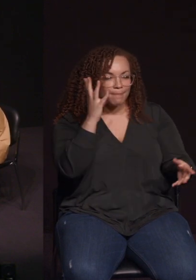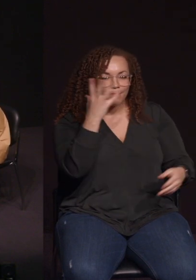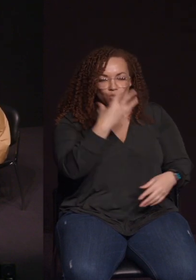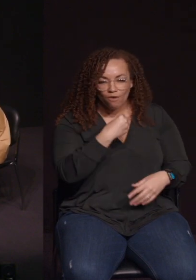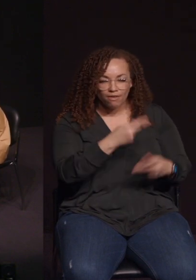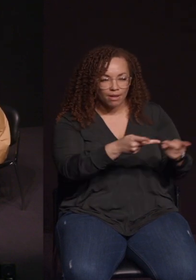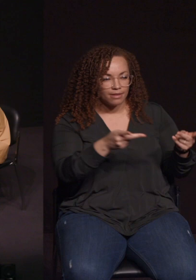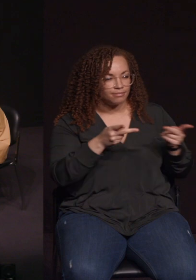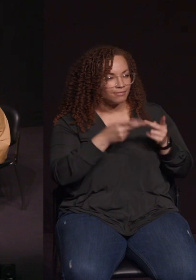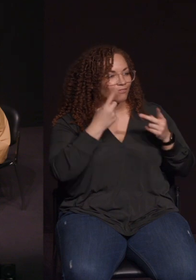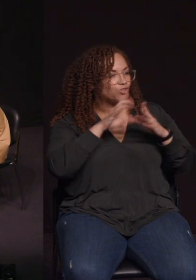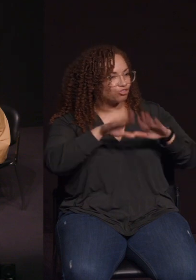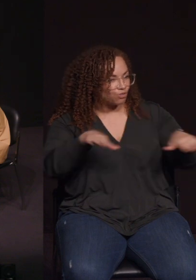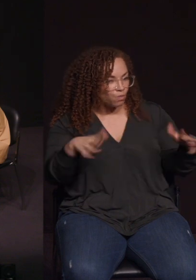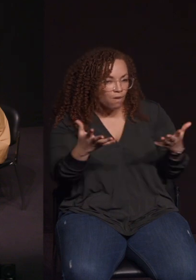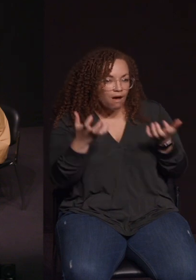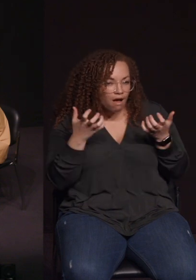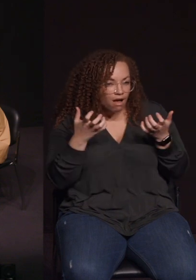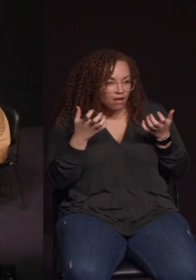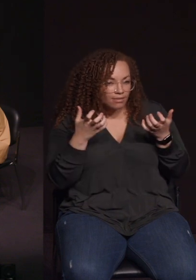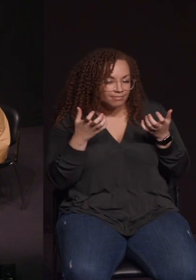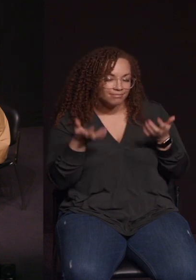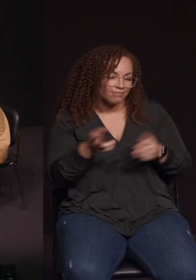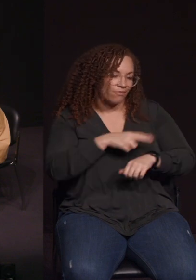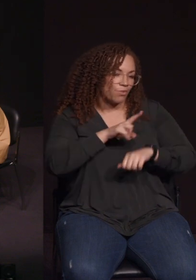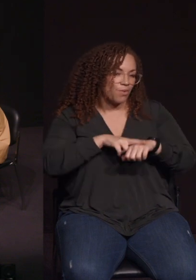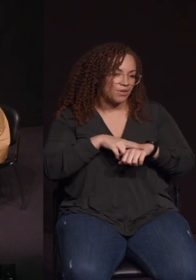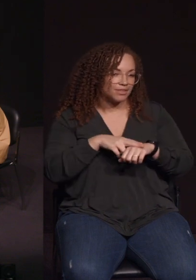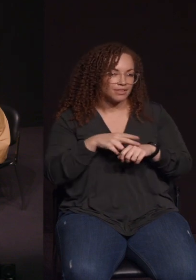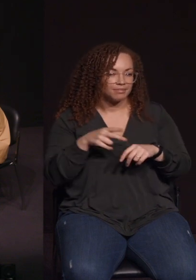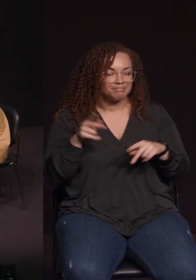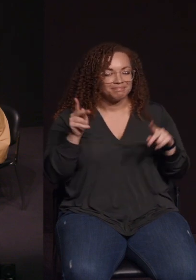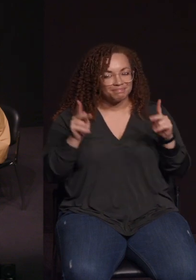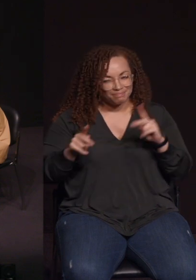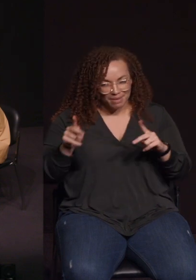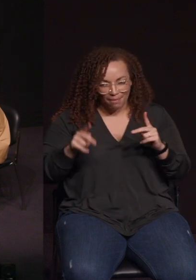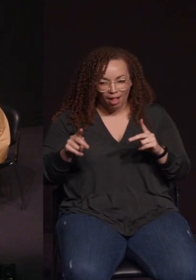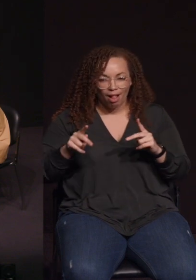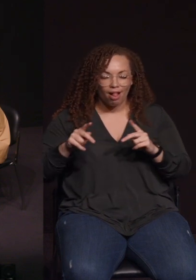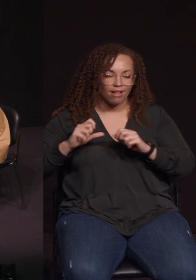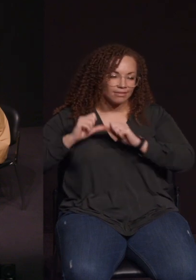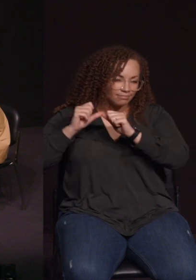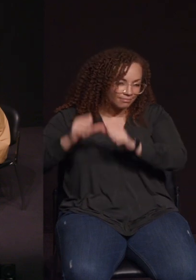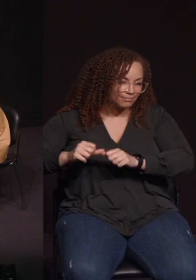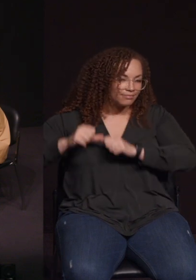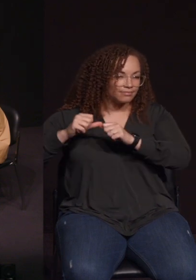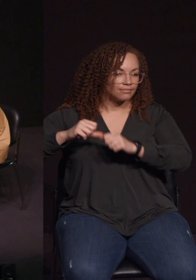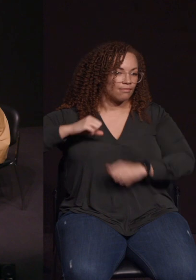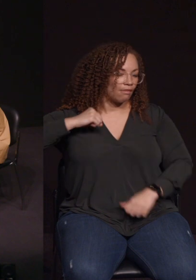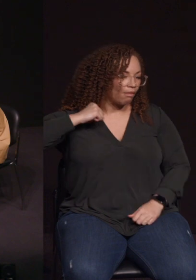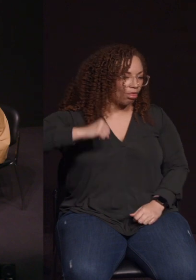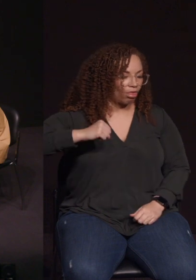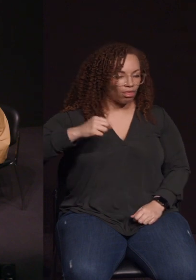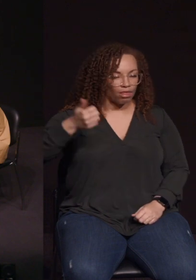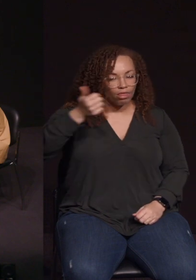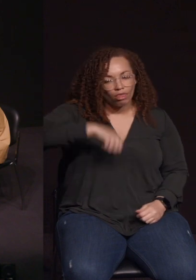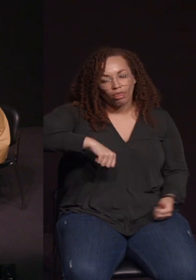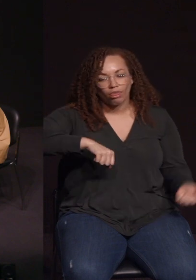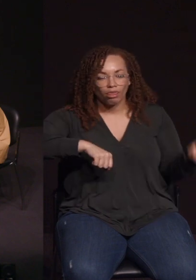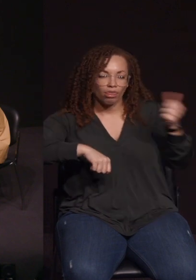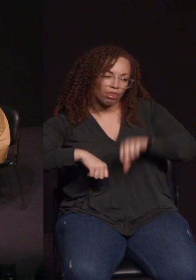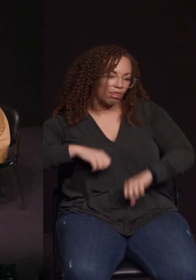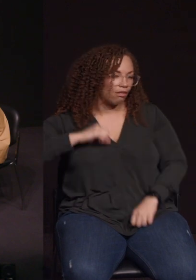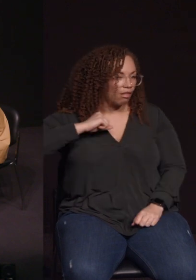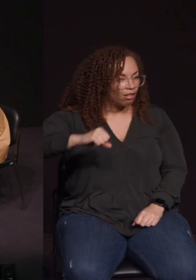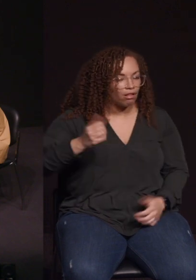course, we continue to get pushback over and over again. And we actually laid off for them for a while, because after